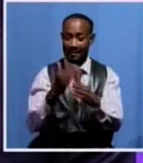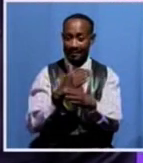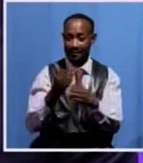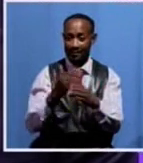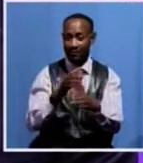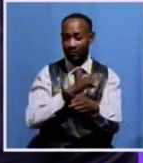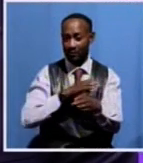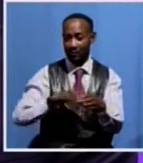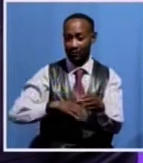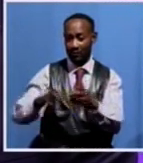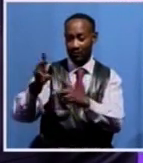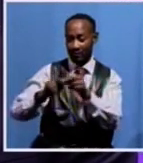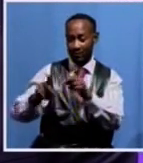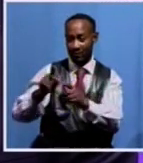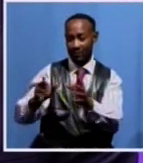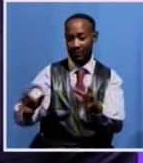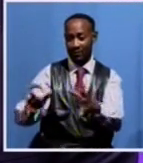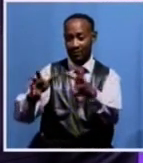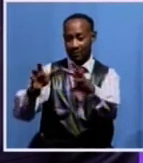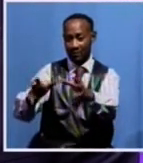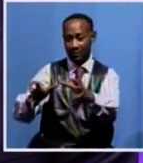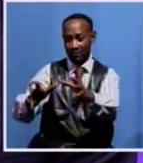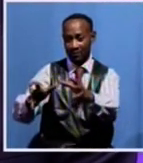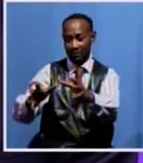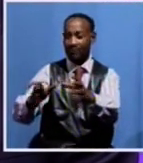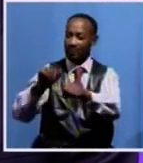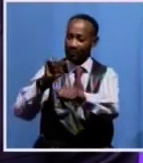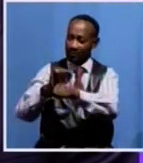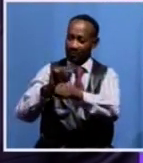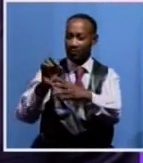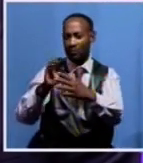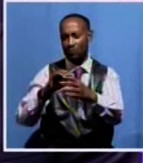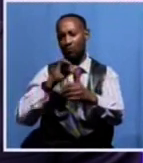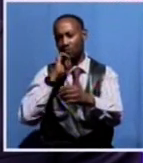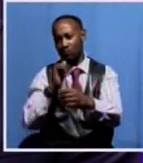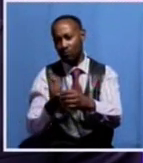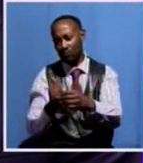would happen and whether or not it would work. I